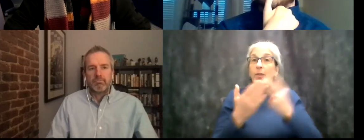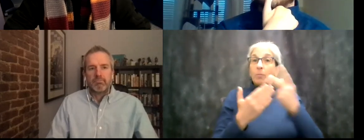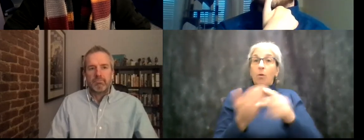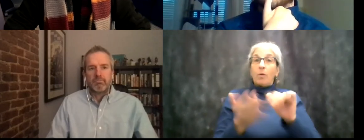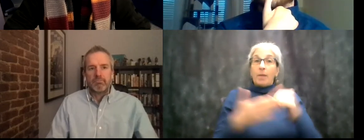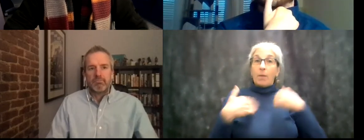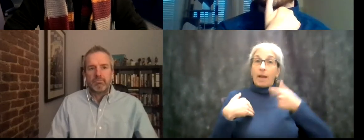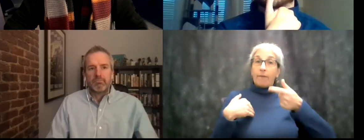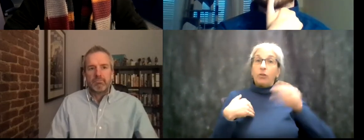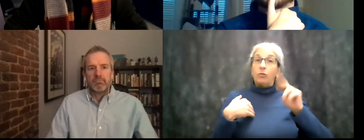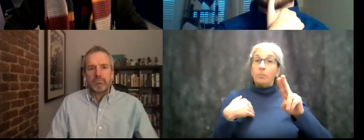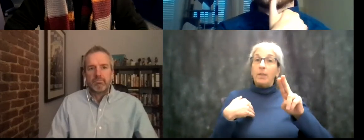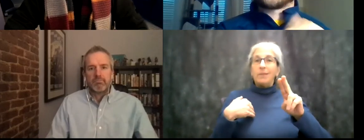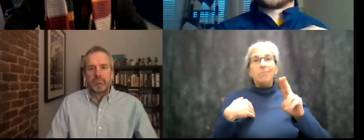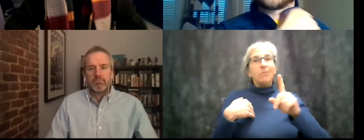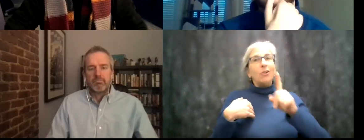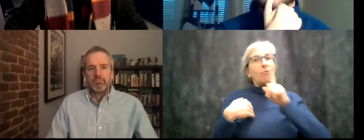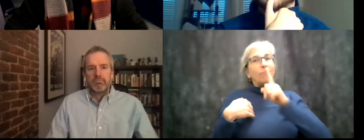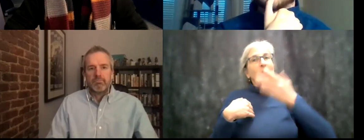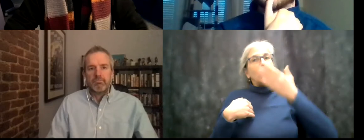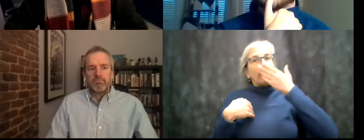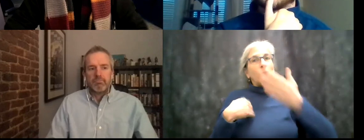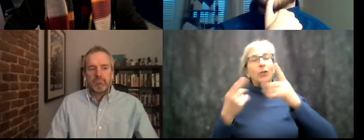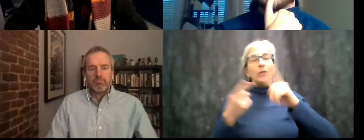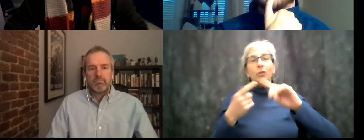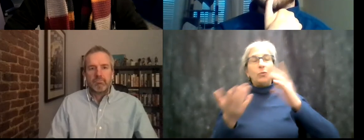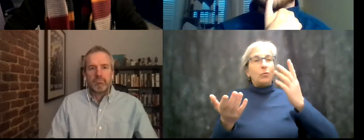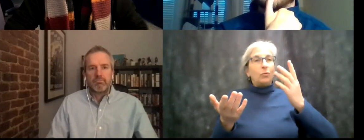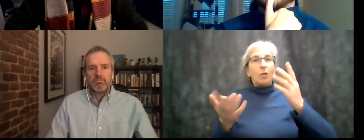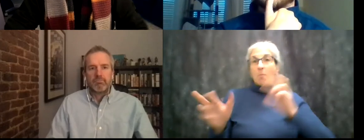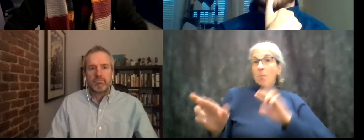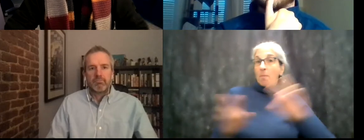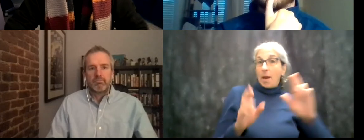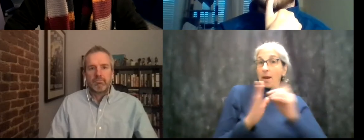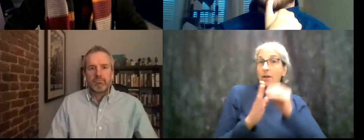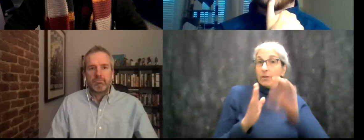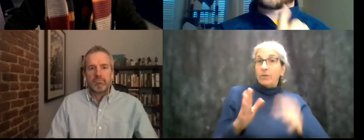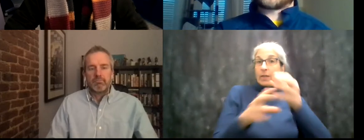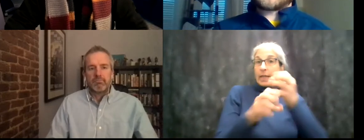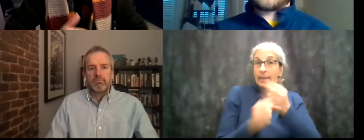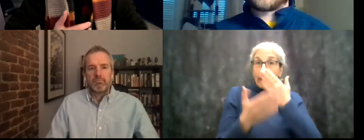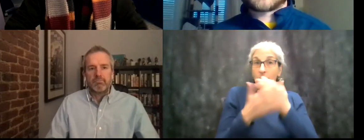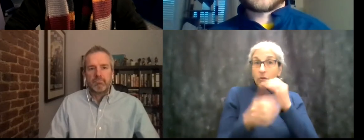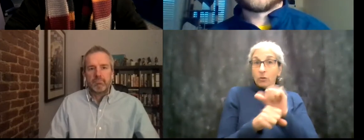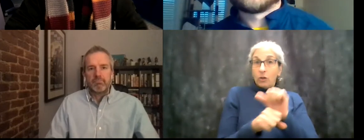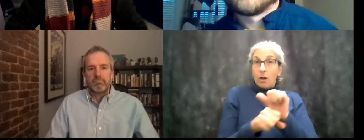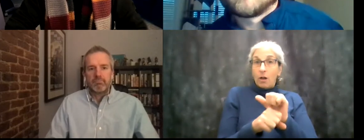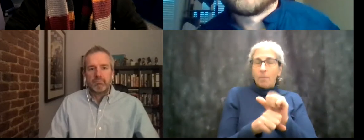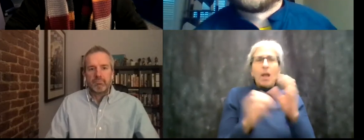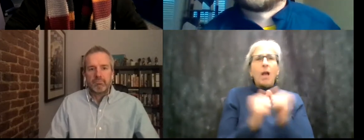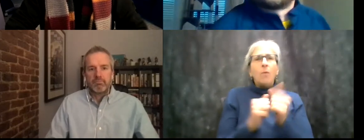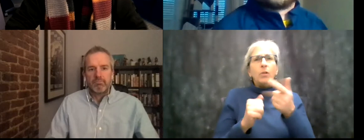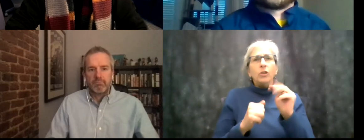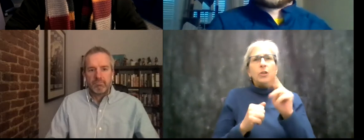elsewhere, they are very good at setting you up for getting a good job. And the nice thing is, you know, like in our case, it's a